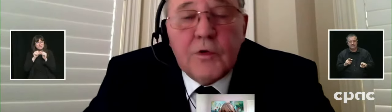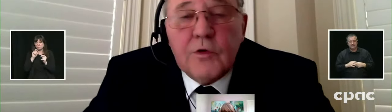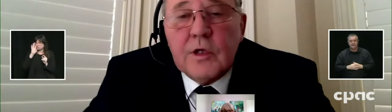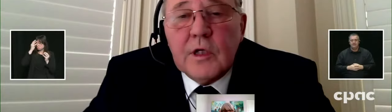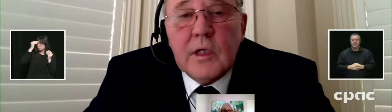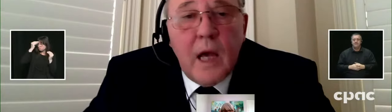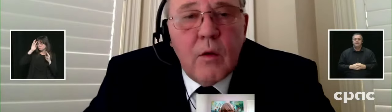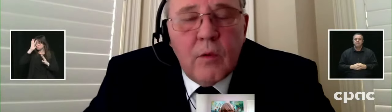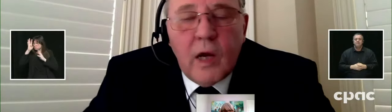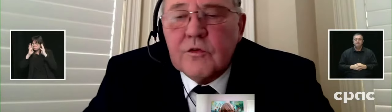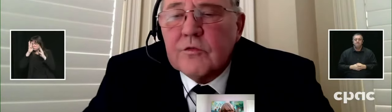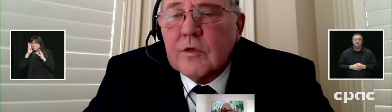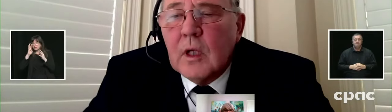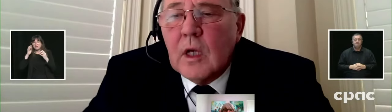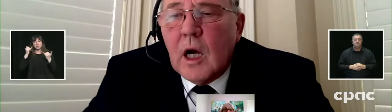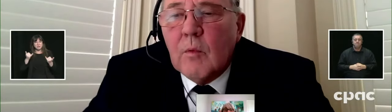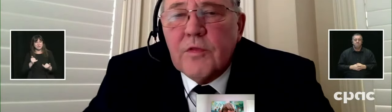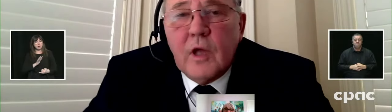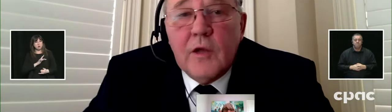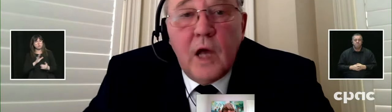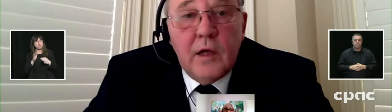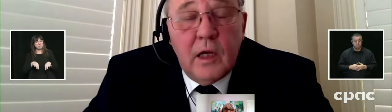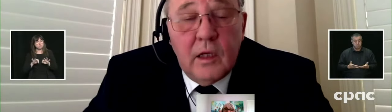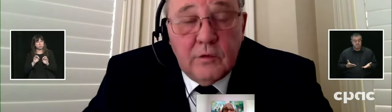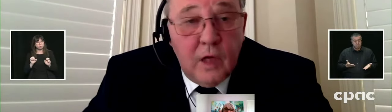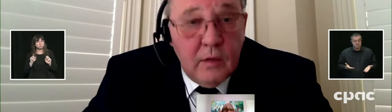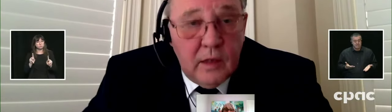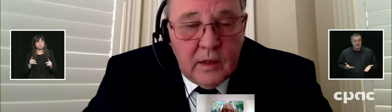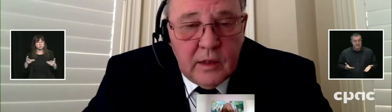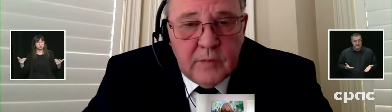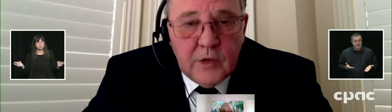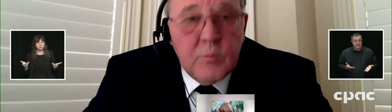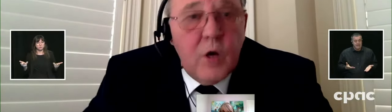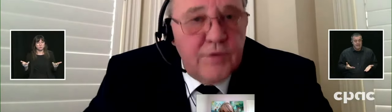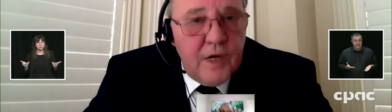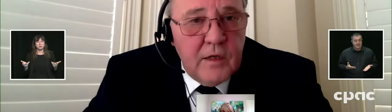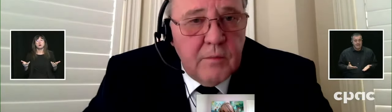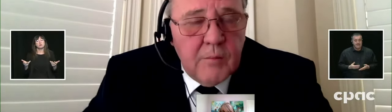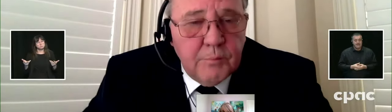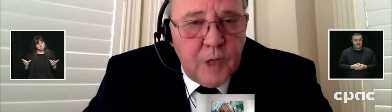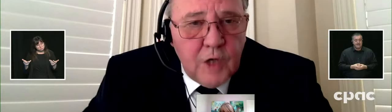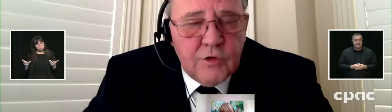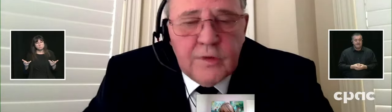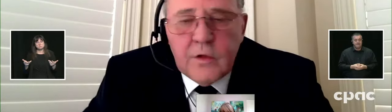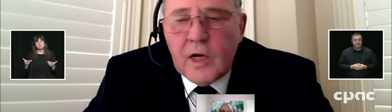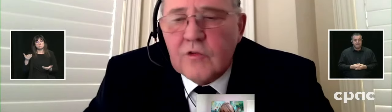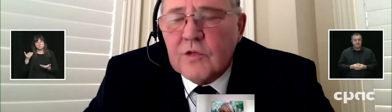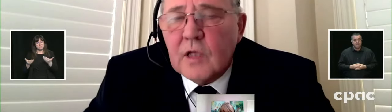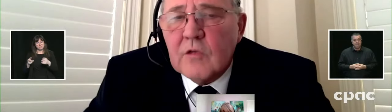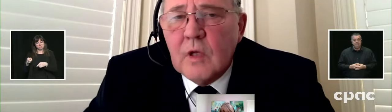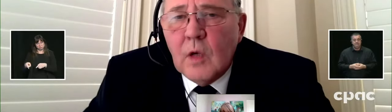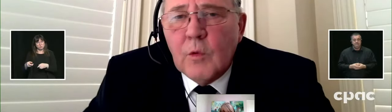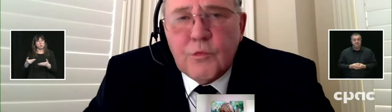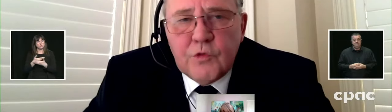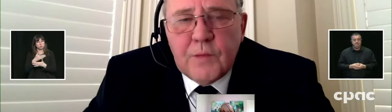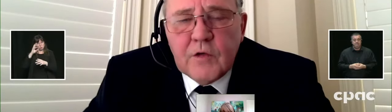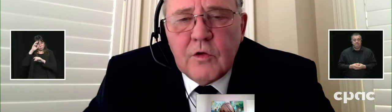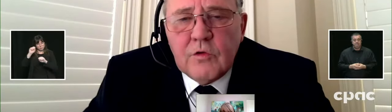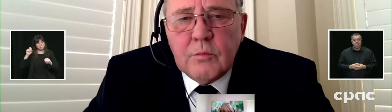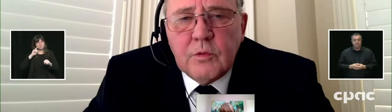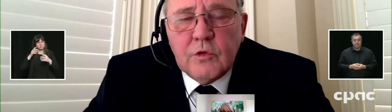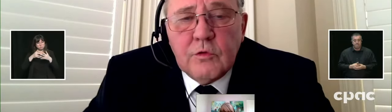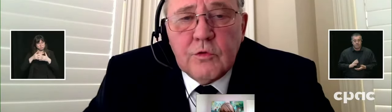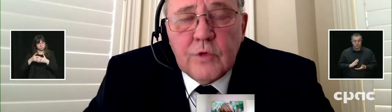significant opportunity now arises with a new modified posture in the United States with